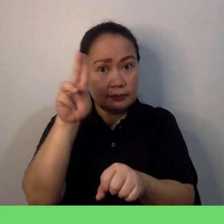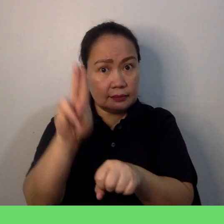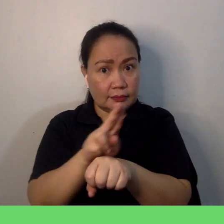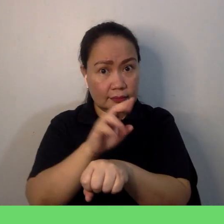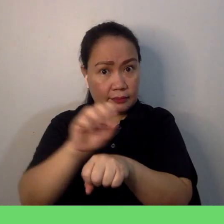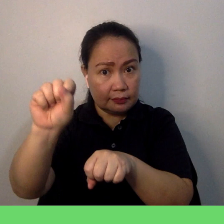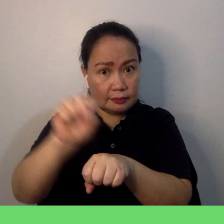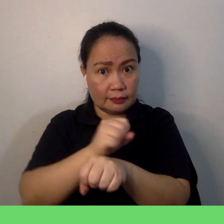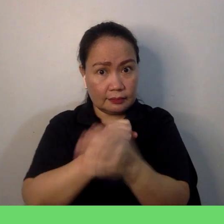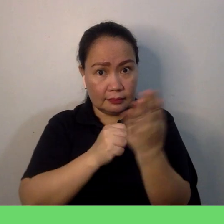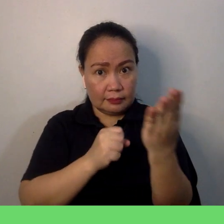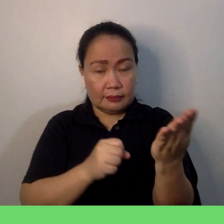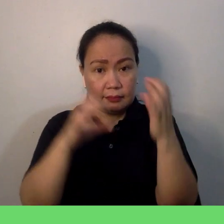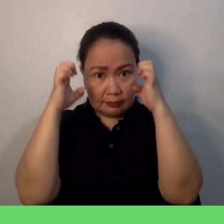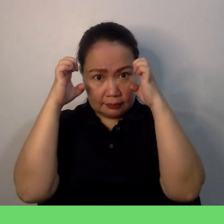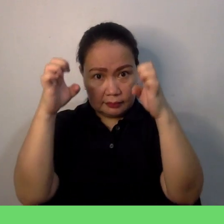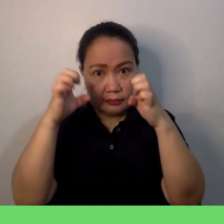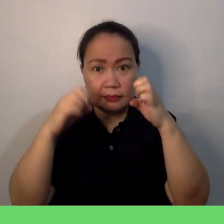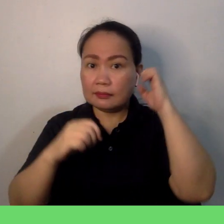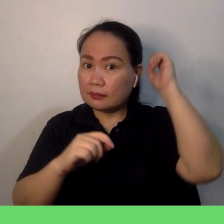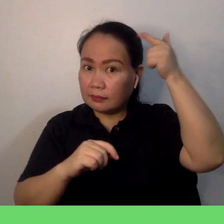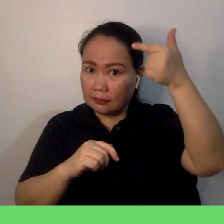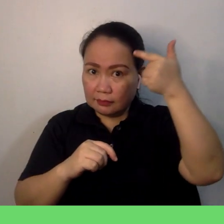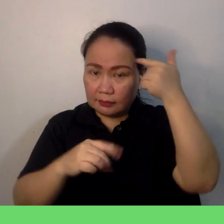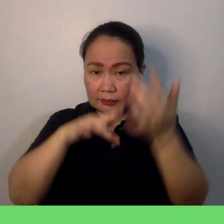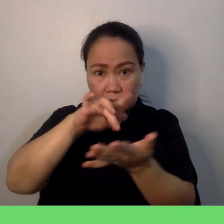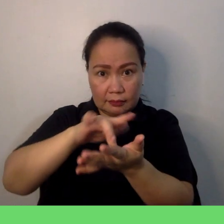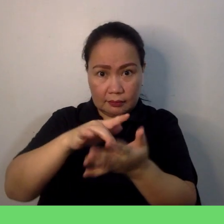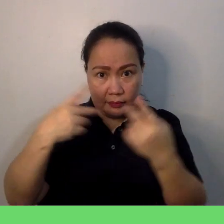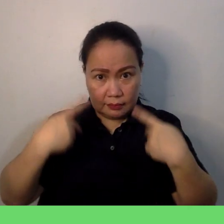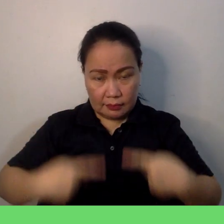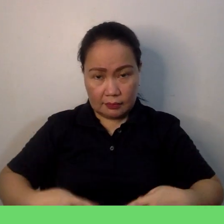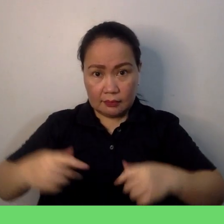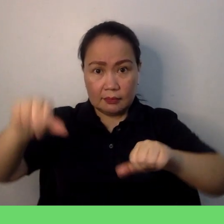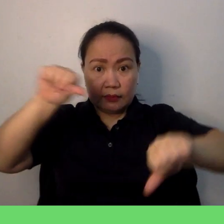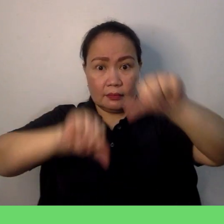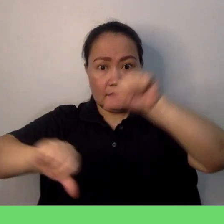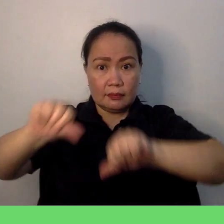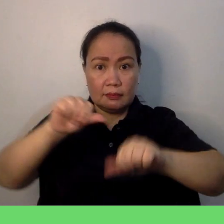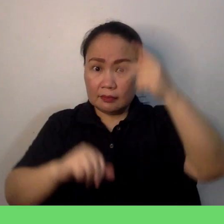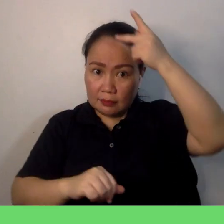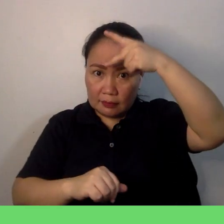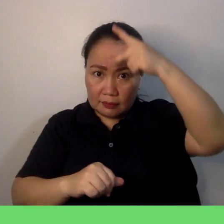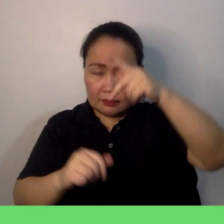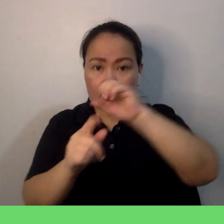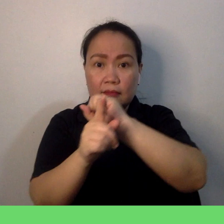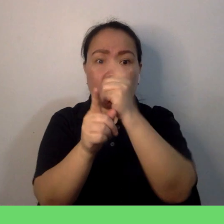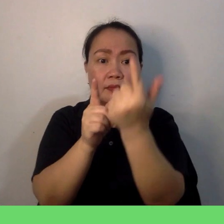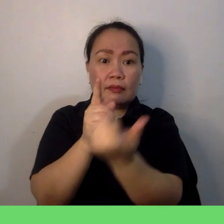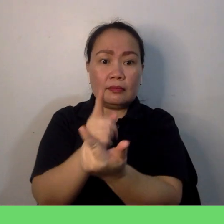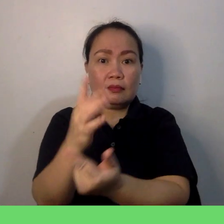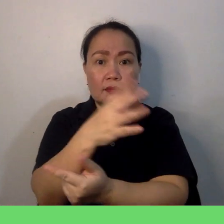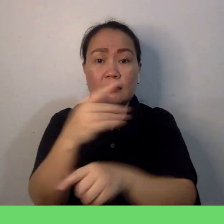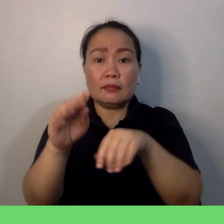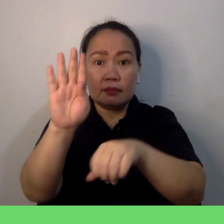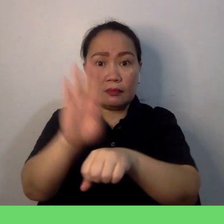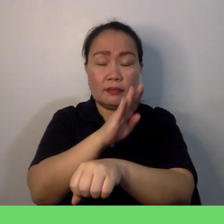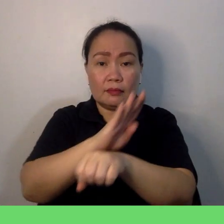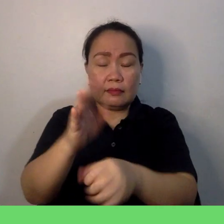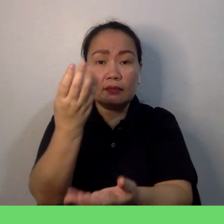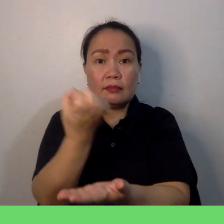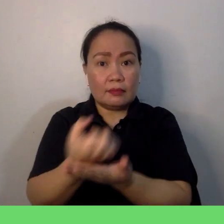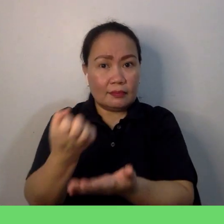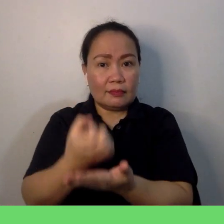we have education, government, medicine and physical sciences, psychology, sociology, business and economics, and